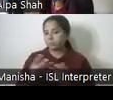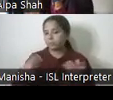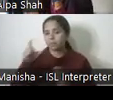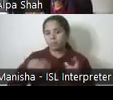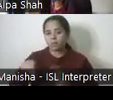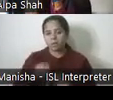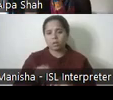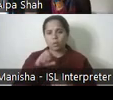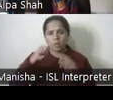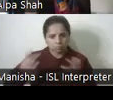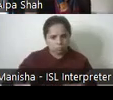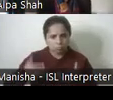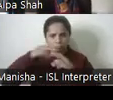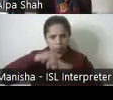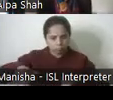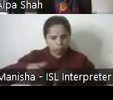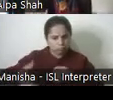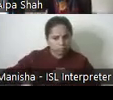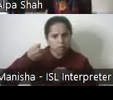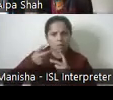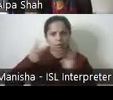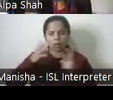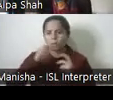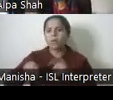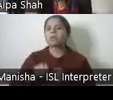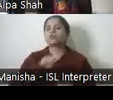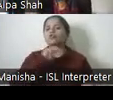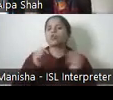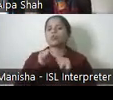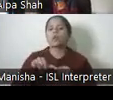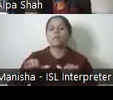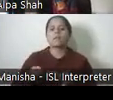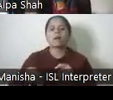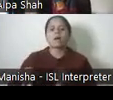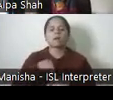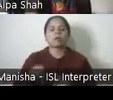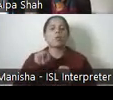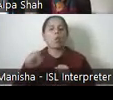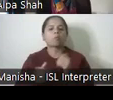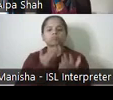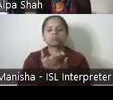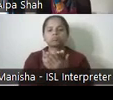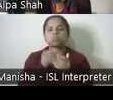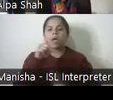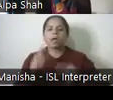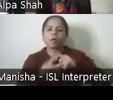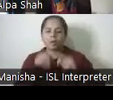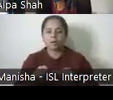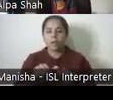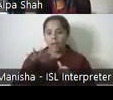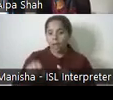to mining, land grabbing for corporate interests, reform of the Land Acquisitions Act, all make it easier for capital to access